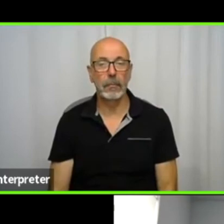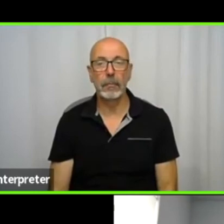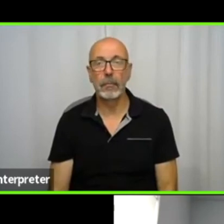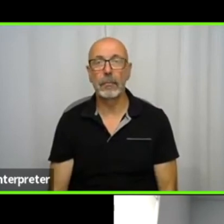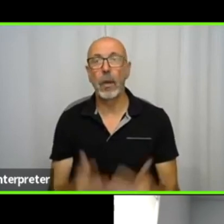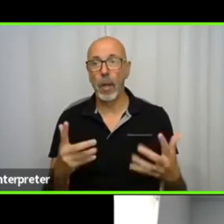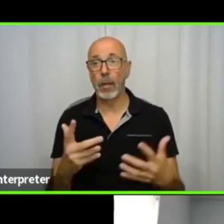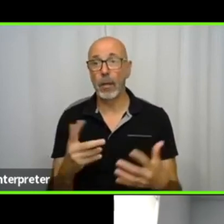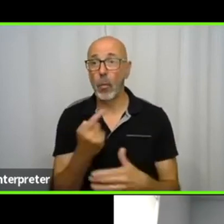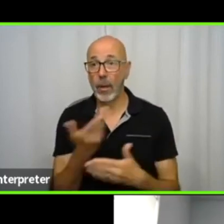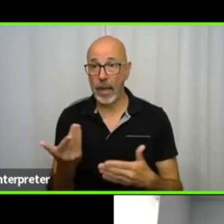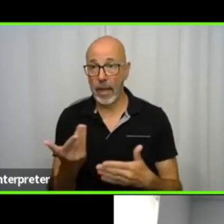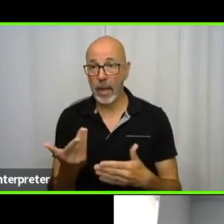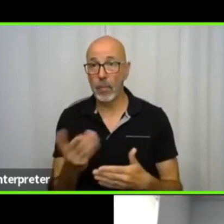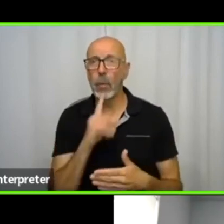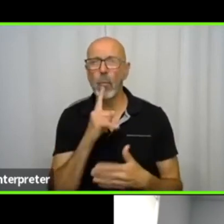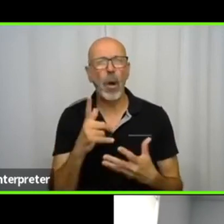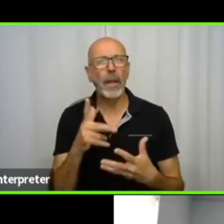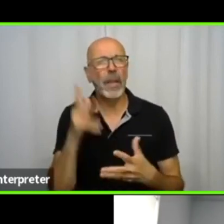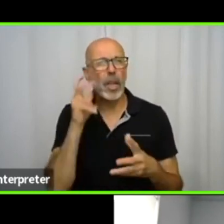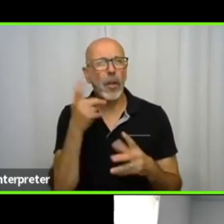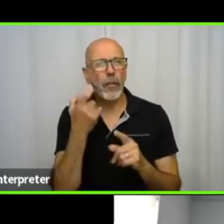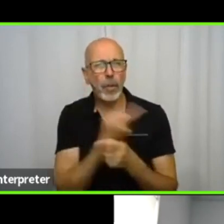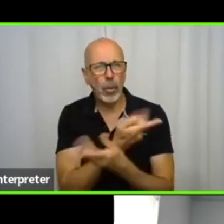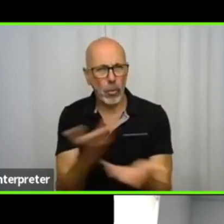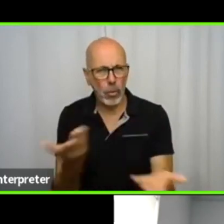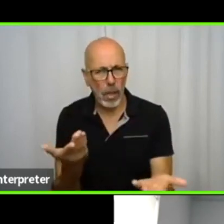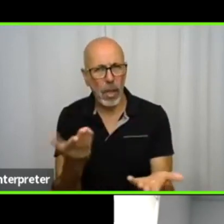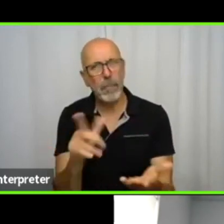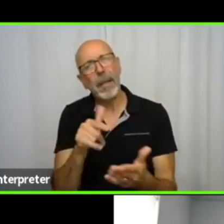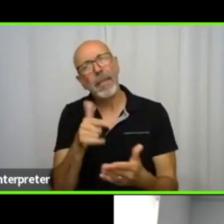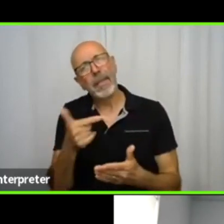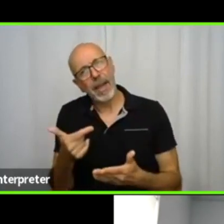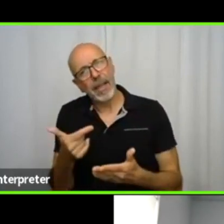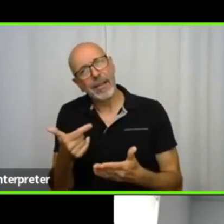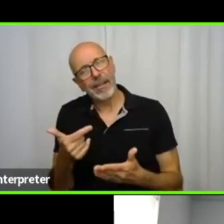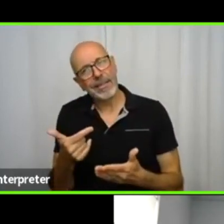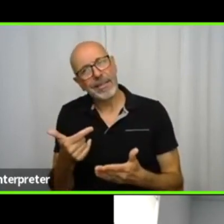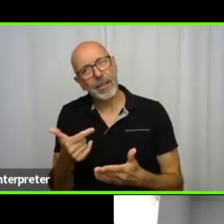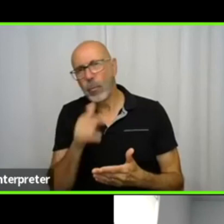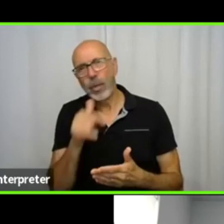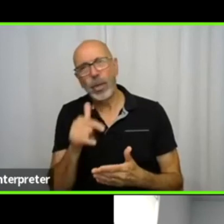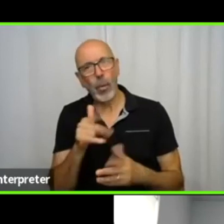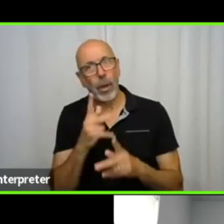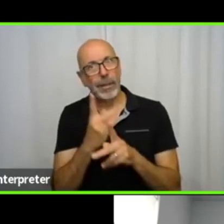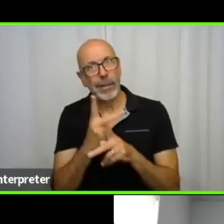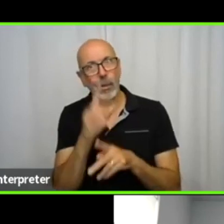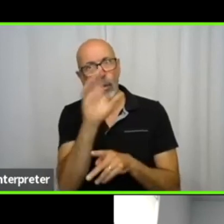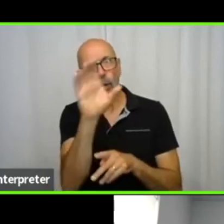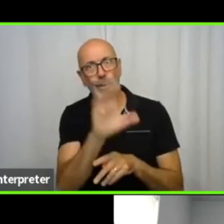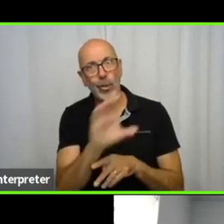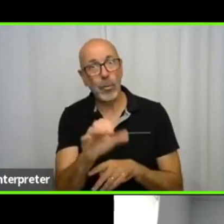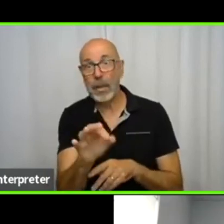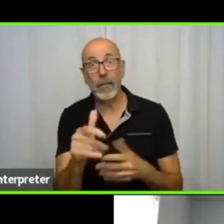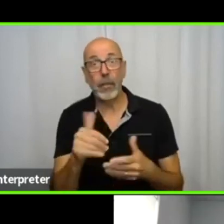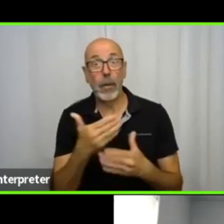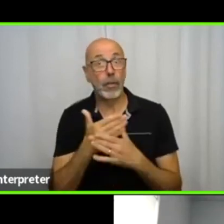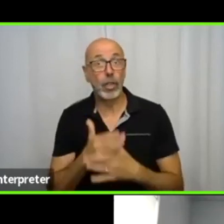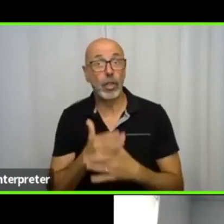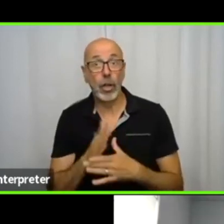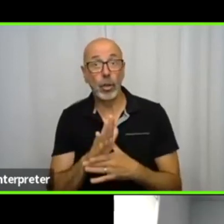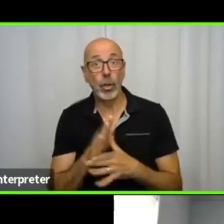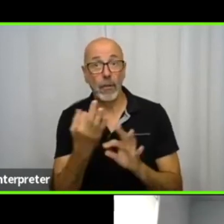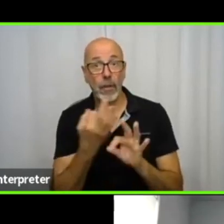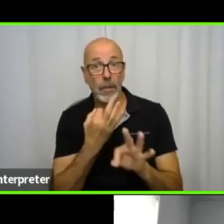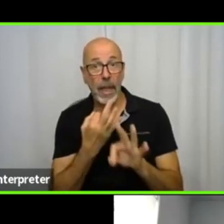Well, on the one hand, we very much want to hear from all of you. On the other hand, we don't want to keep you on a Zoom if you have shared the